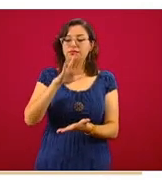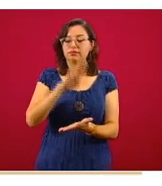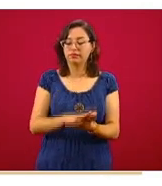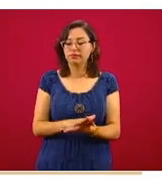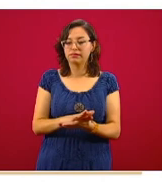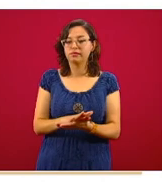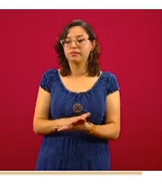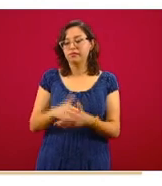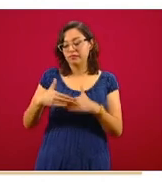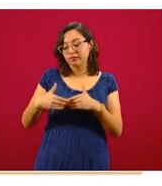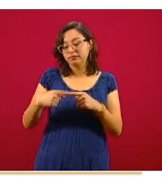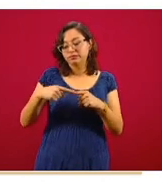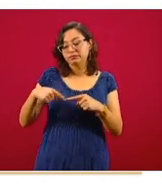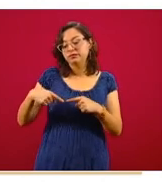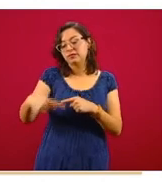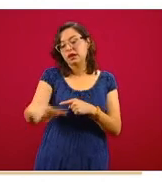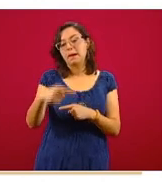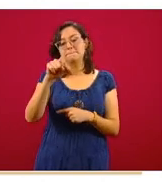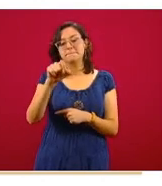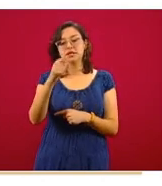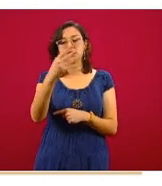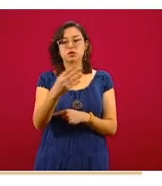Because this data is presented